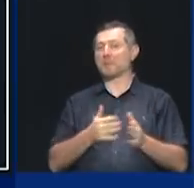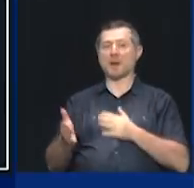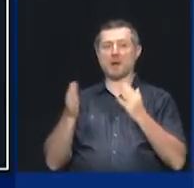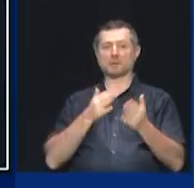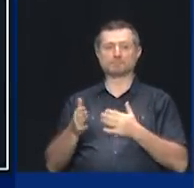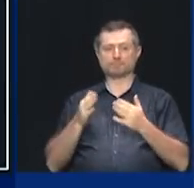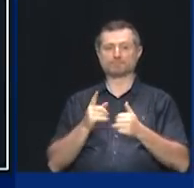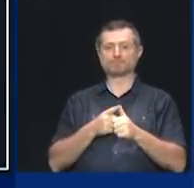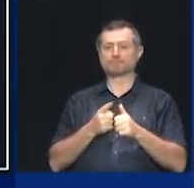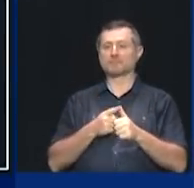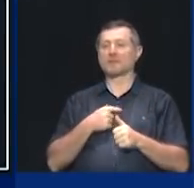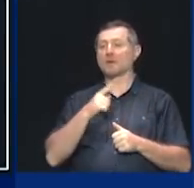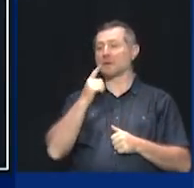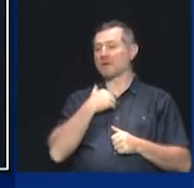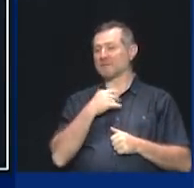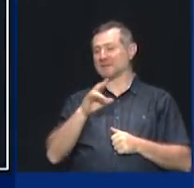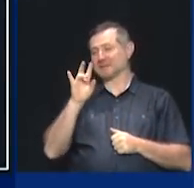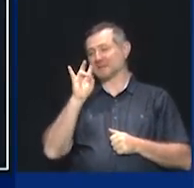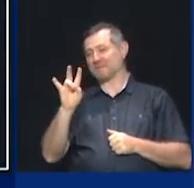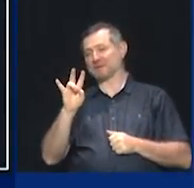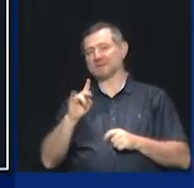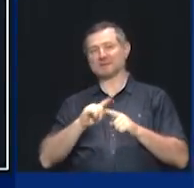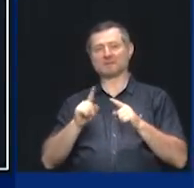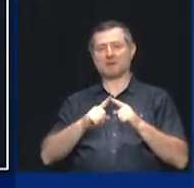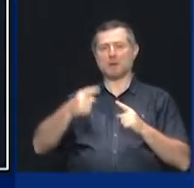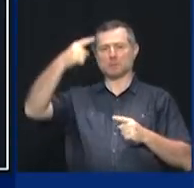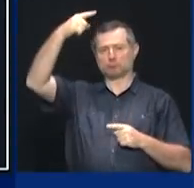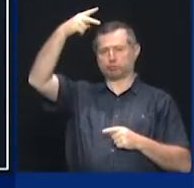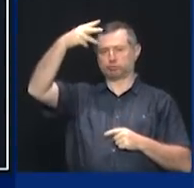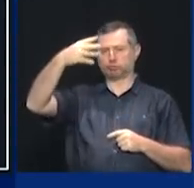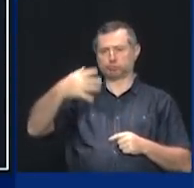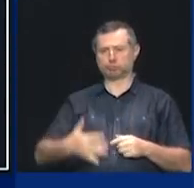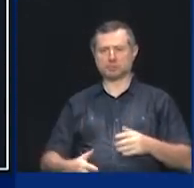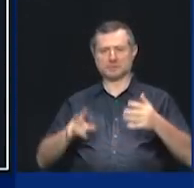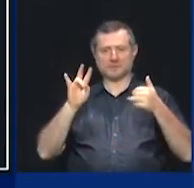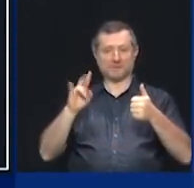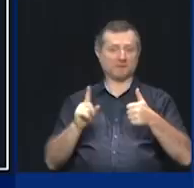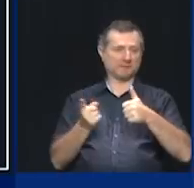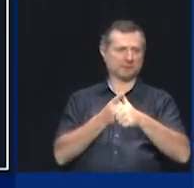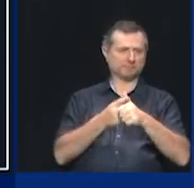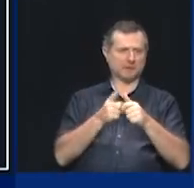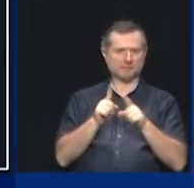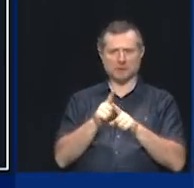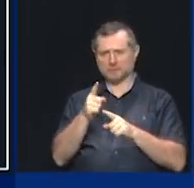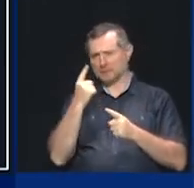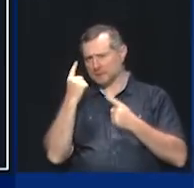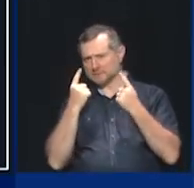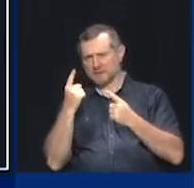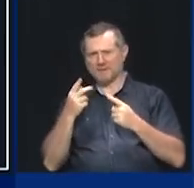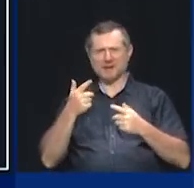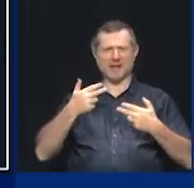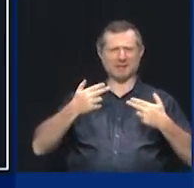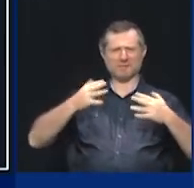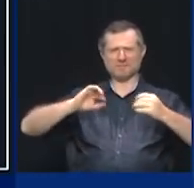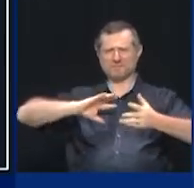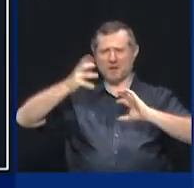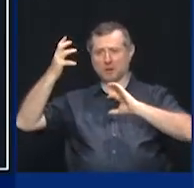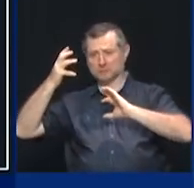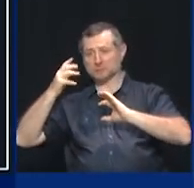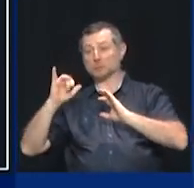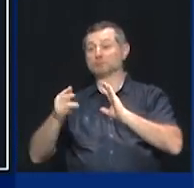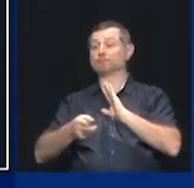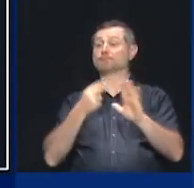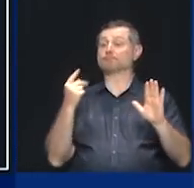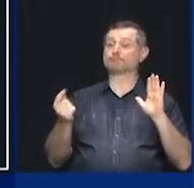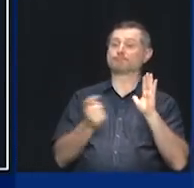have 7 steps. 1, treat gun violence as it is, which is really